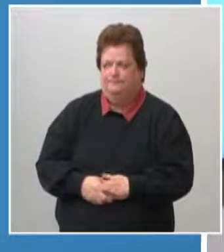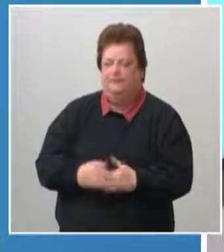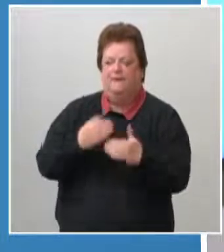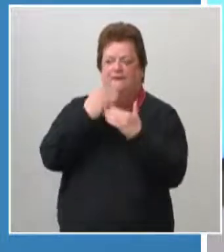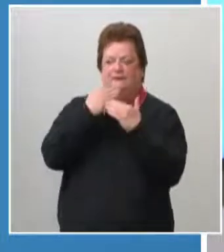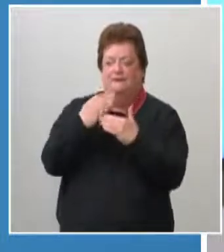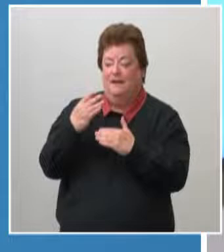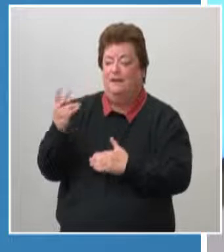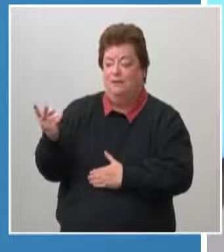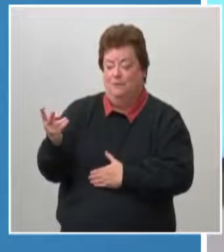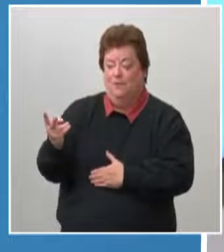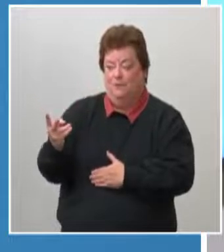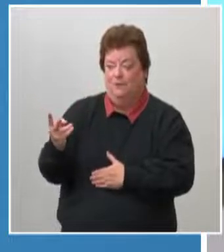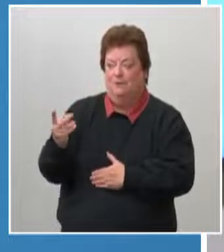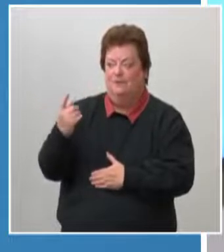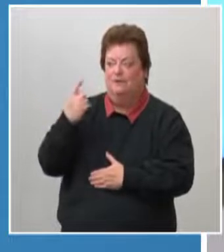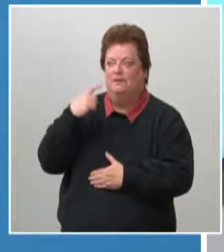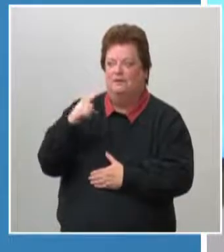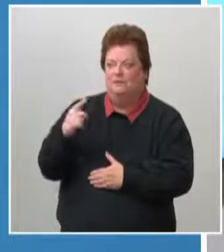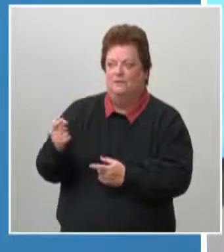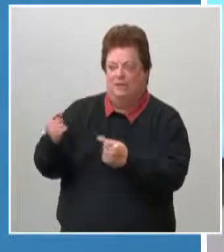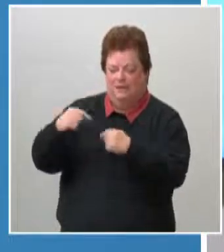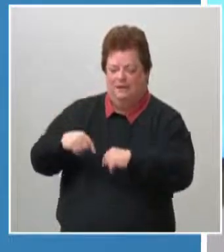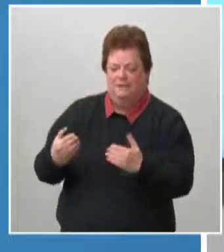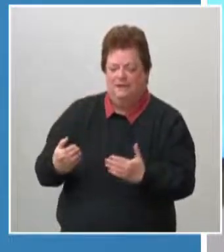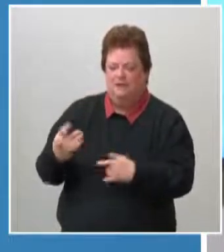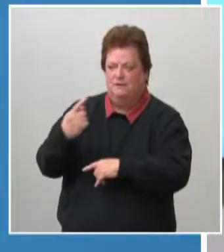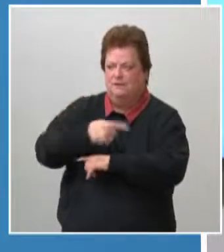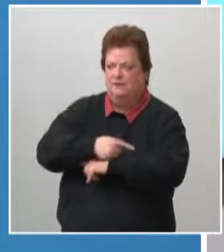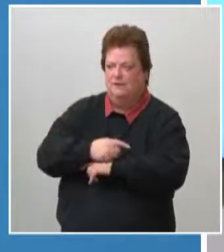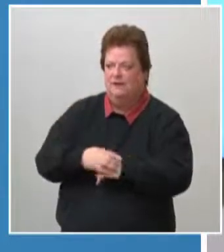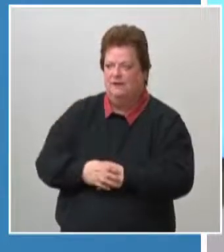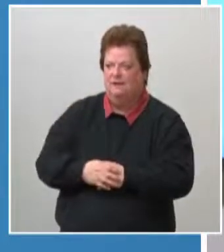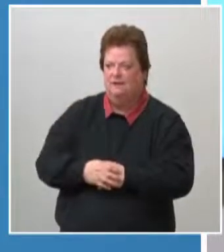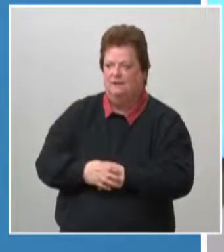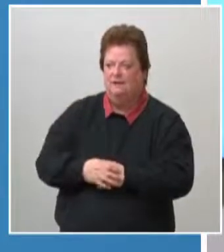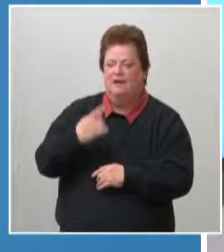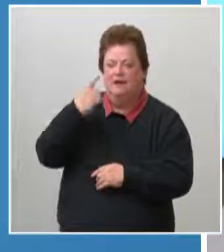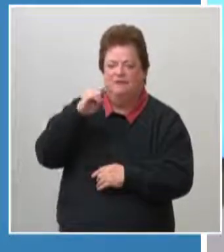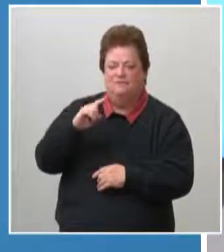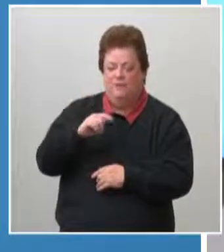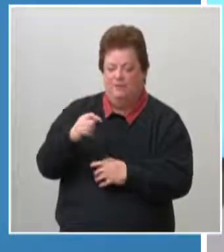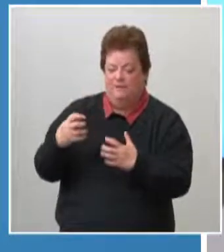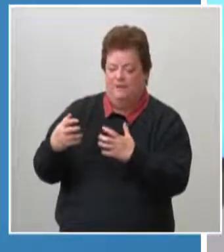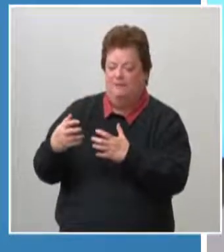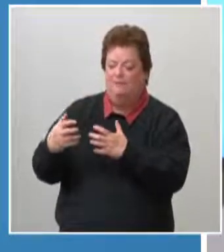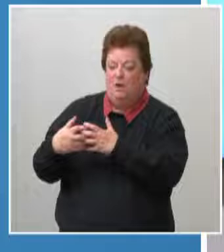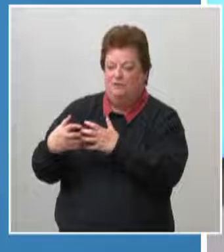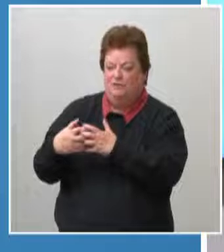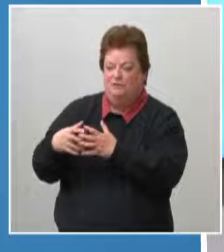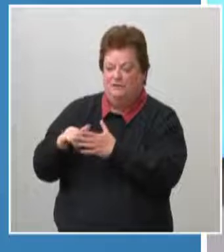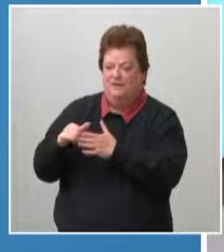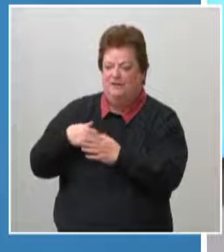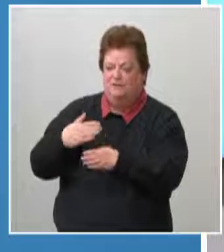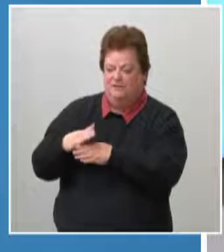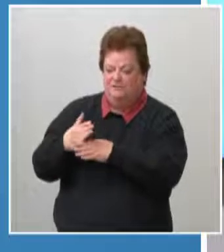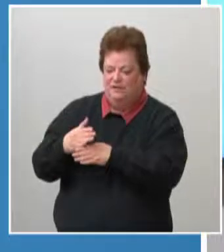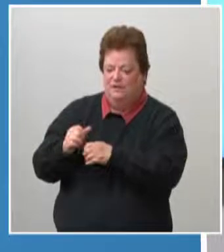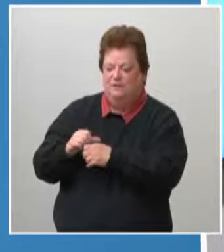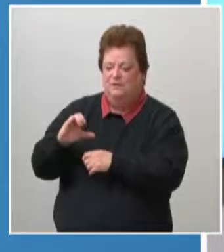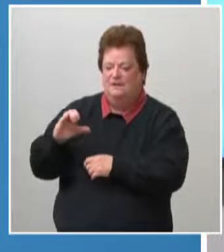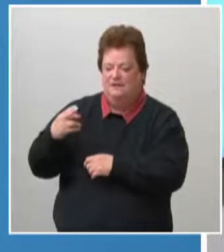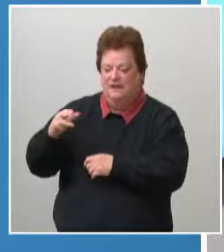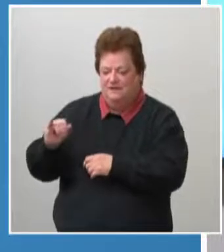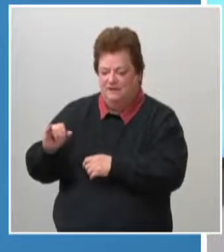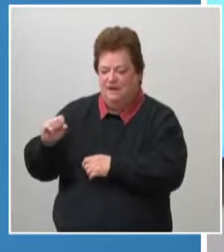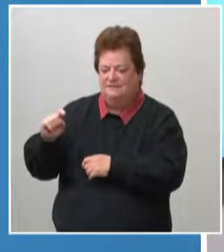Thank you both very much for being here today and for the partnership that we've shared with CHI St.